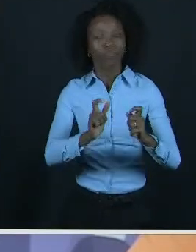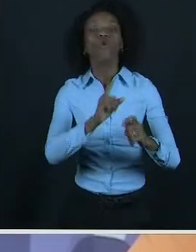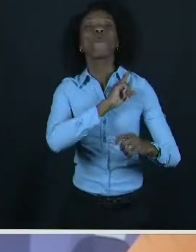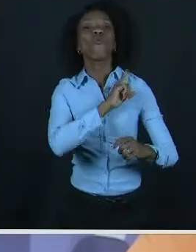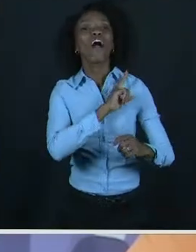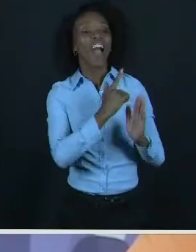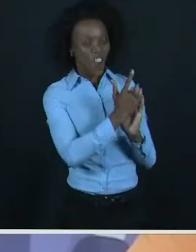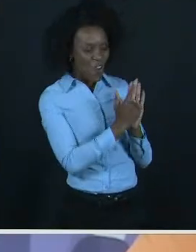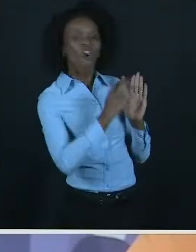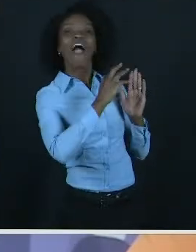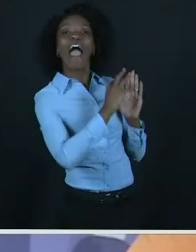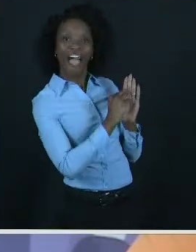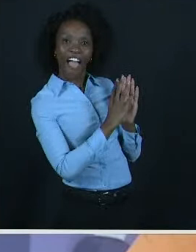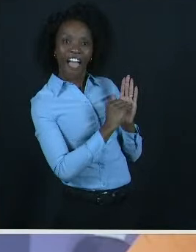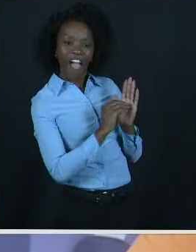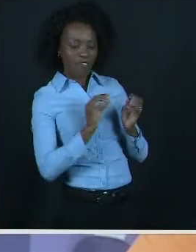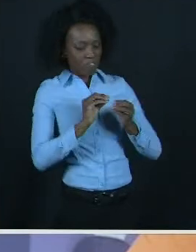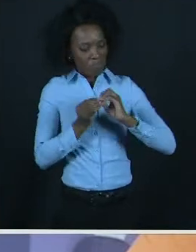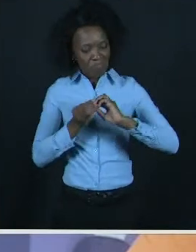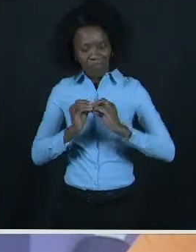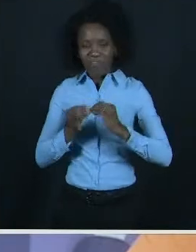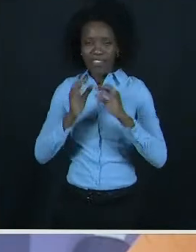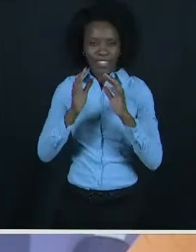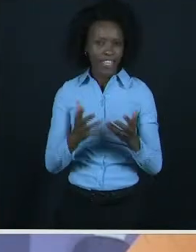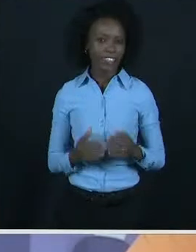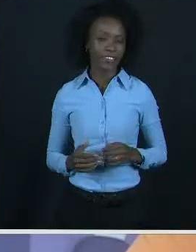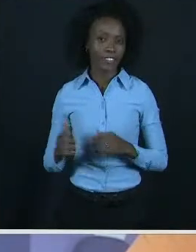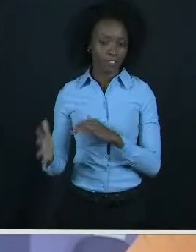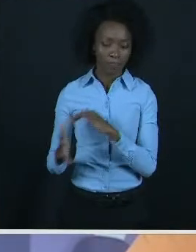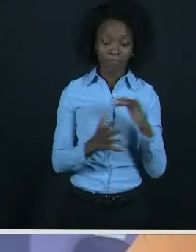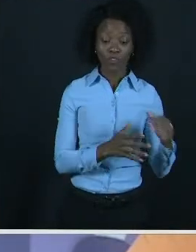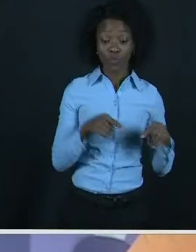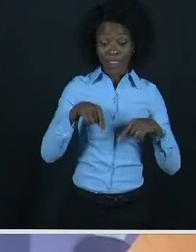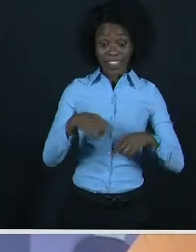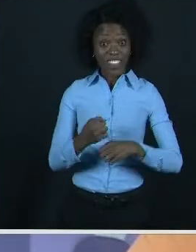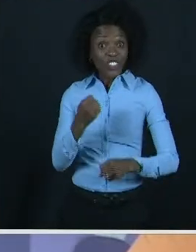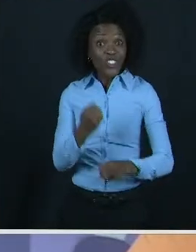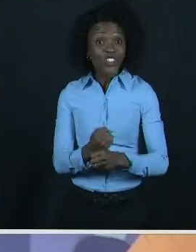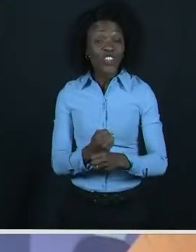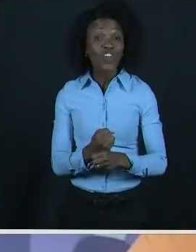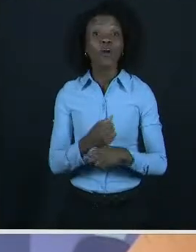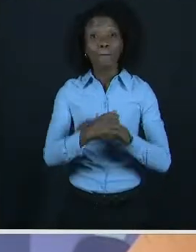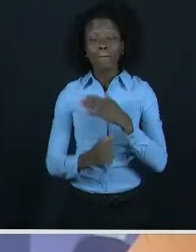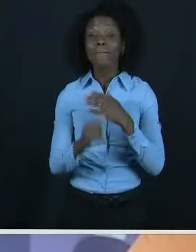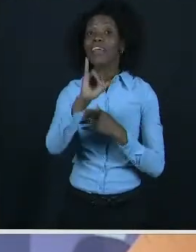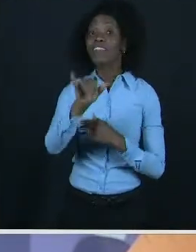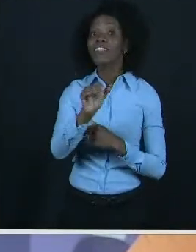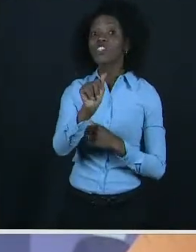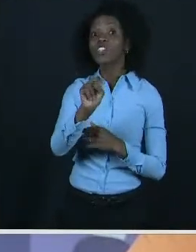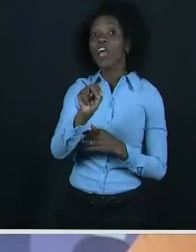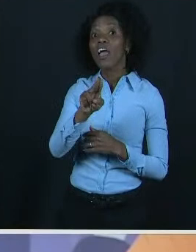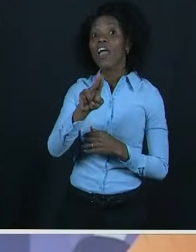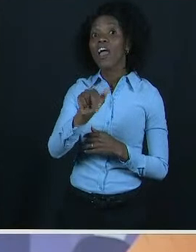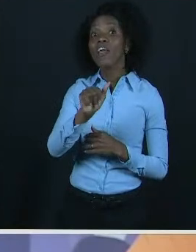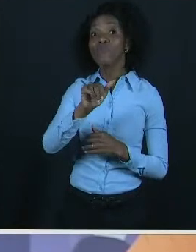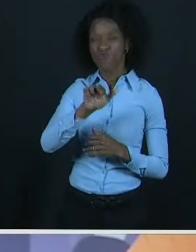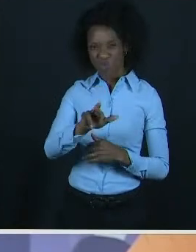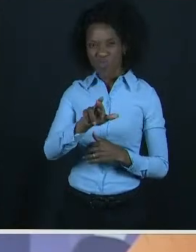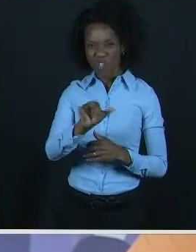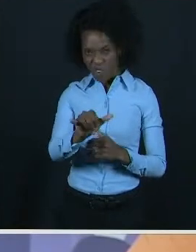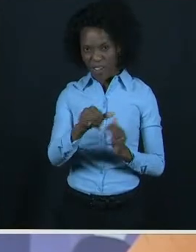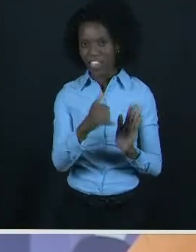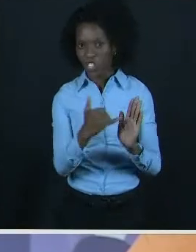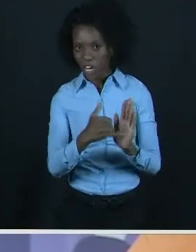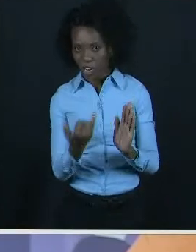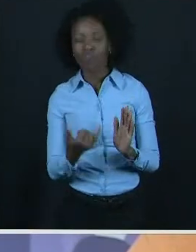laws. In January of this year, I was able to sign into law 3 key pieces of